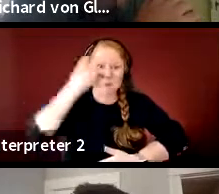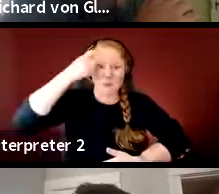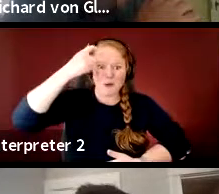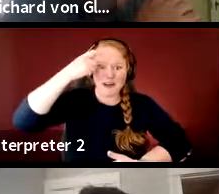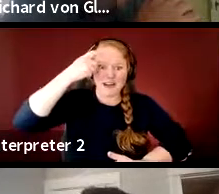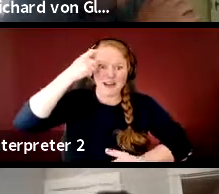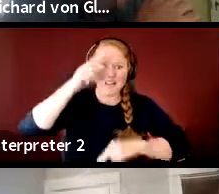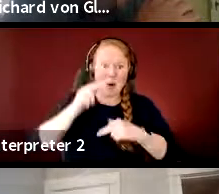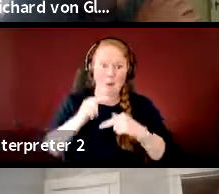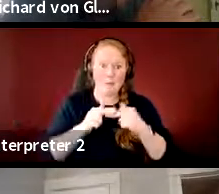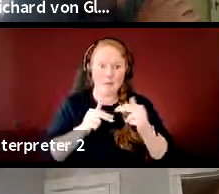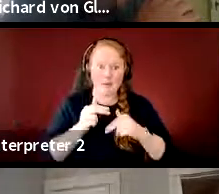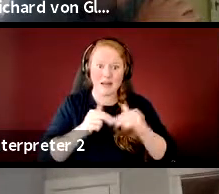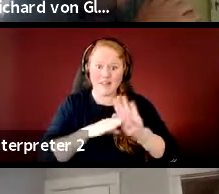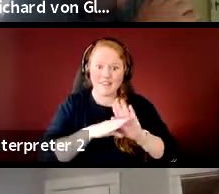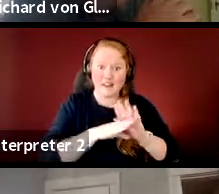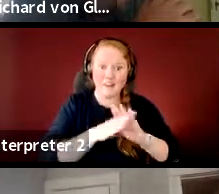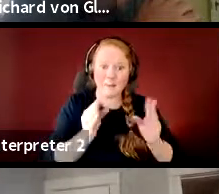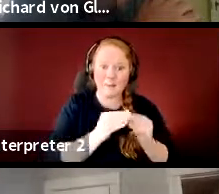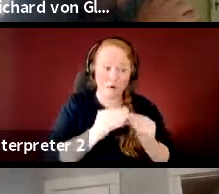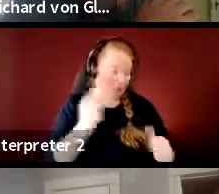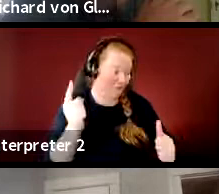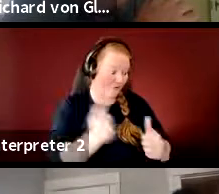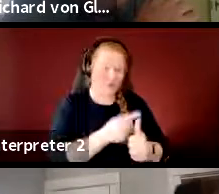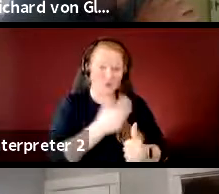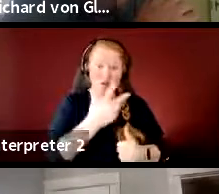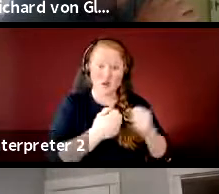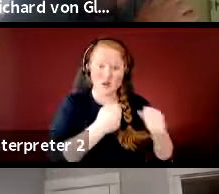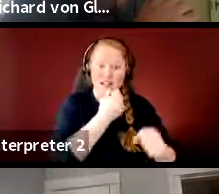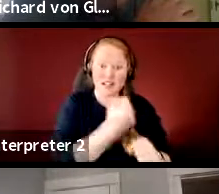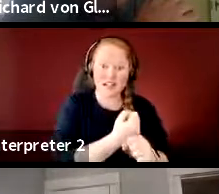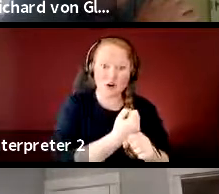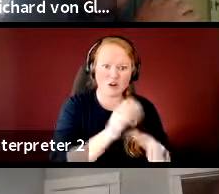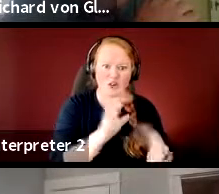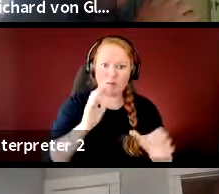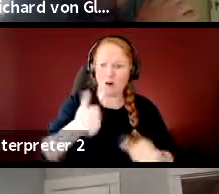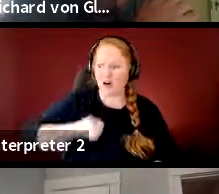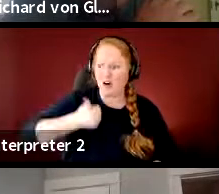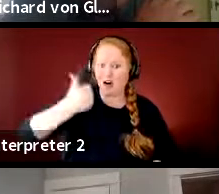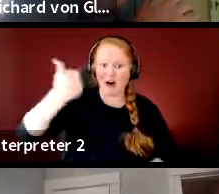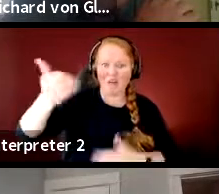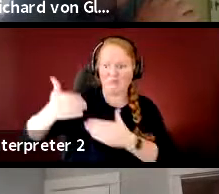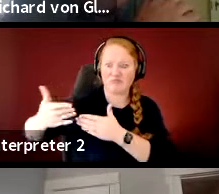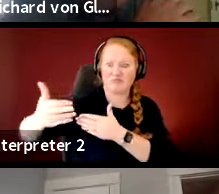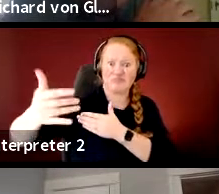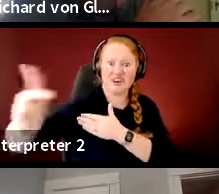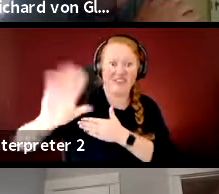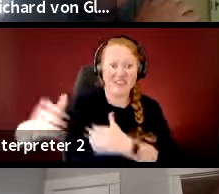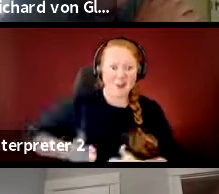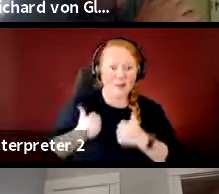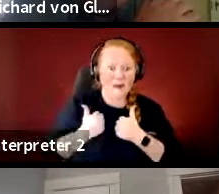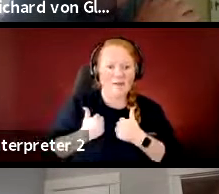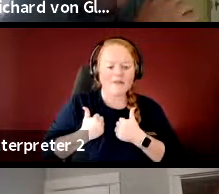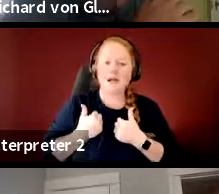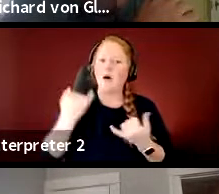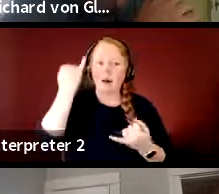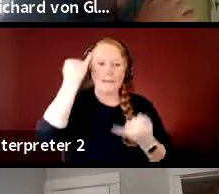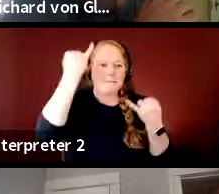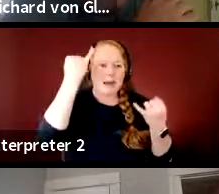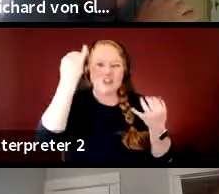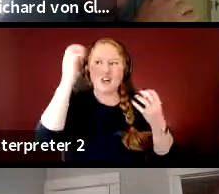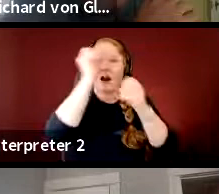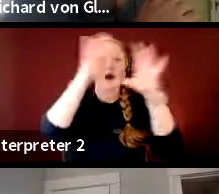years than any other time in their little perfect lives. Imagine if we crafted a budget